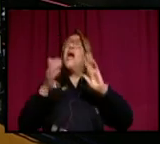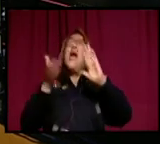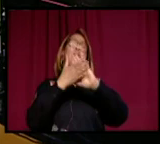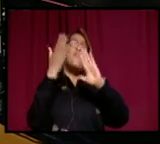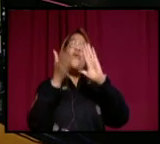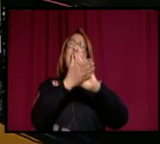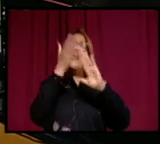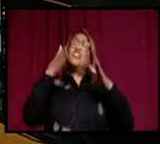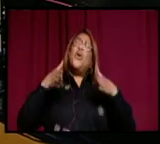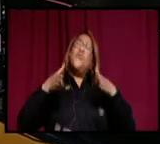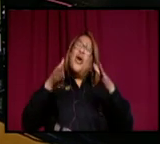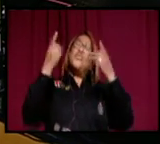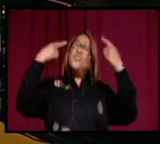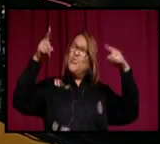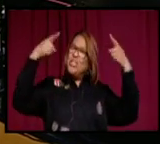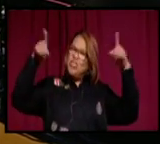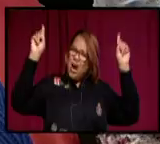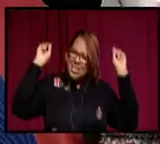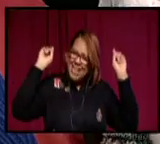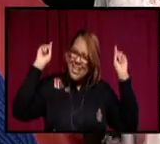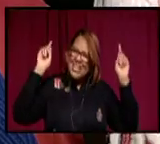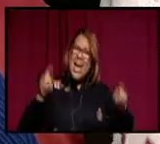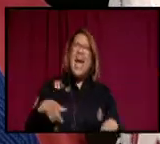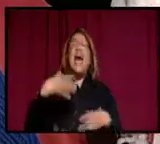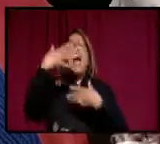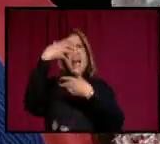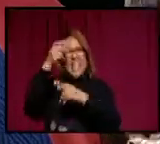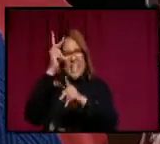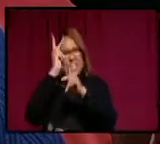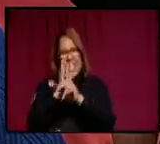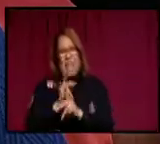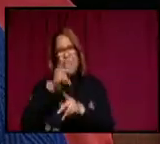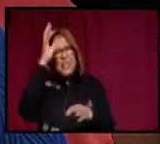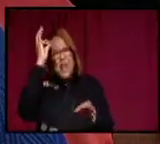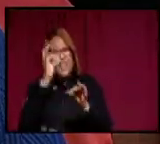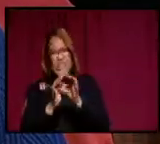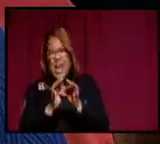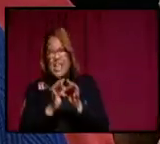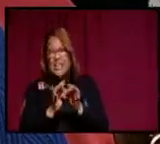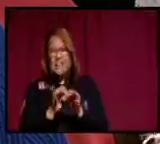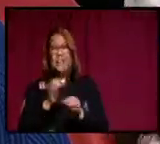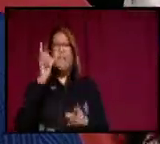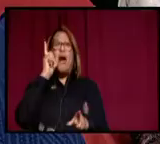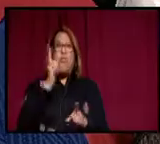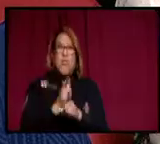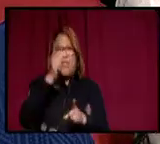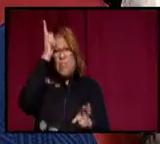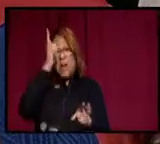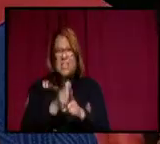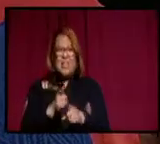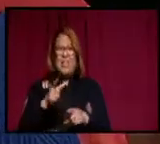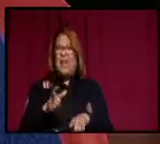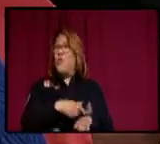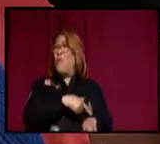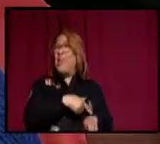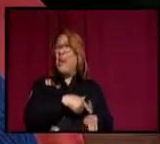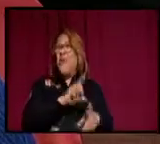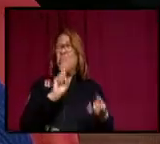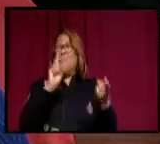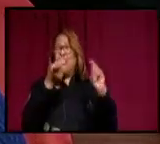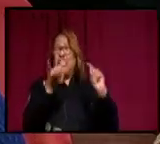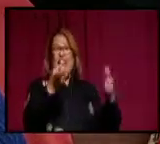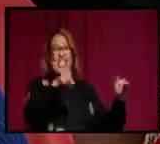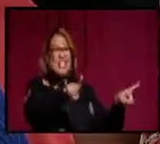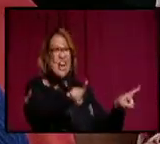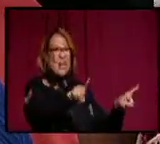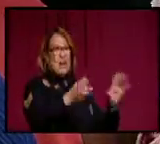process. Yes. Keep the faith, my brothers. Keep the faith, my sisters. It won't be long before before your change comes. Bless his name. Pastor, praise